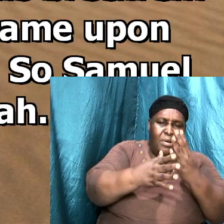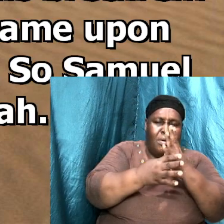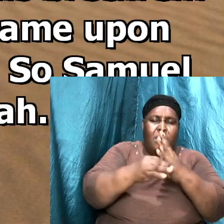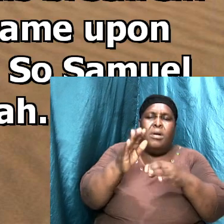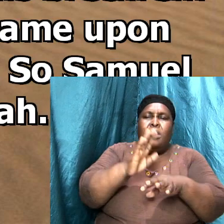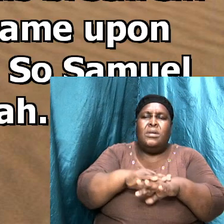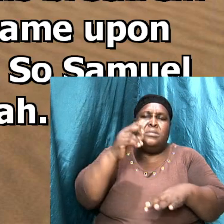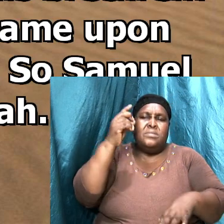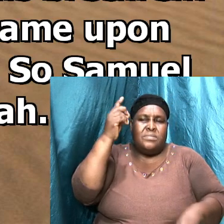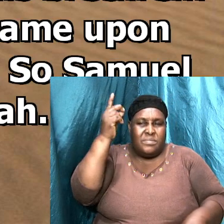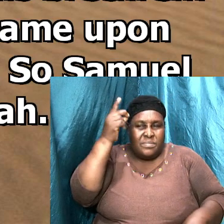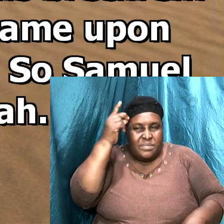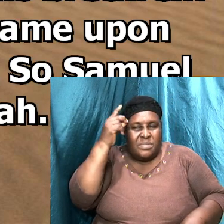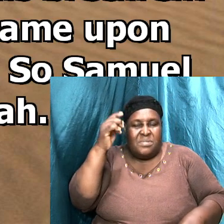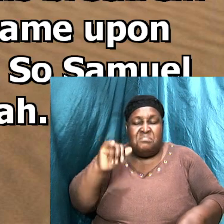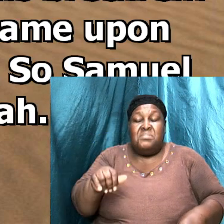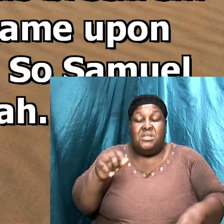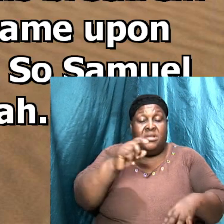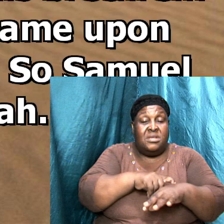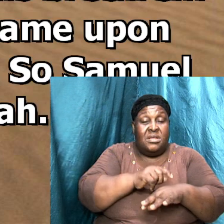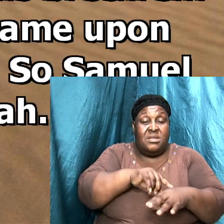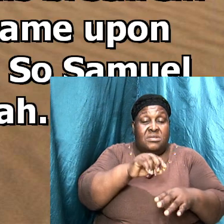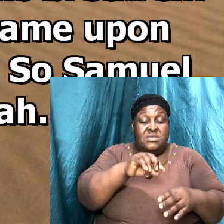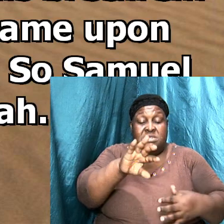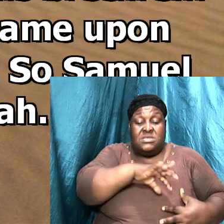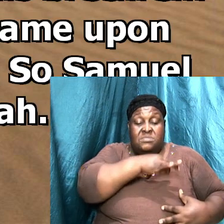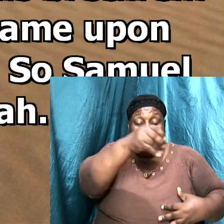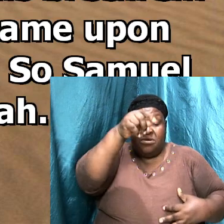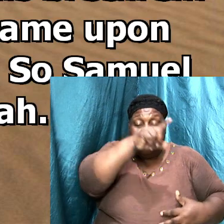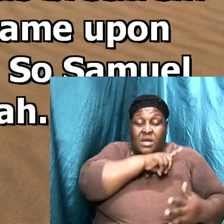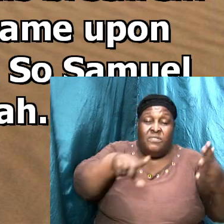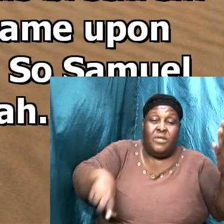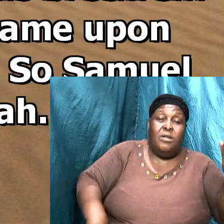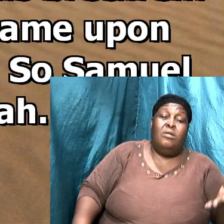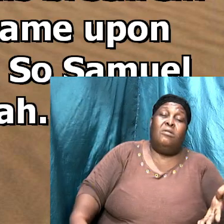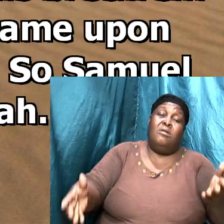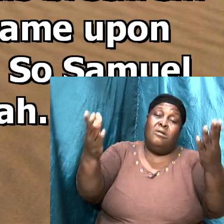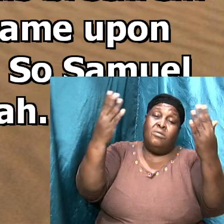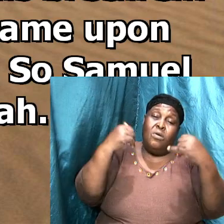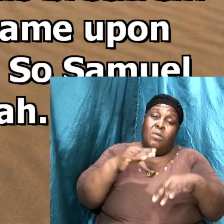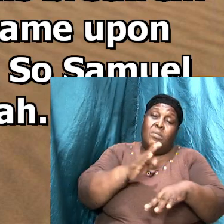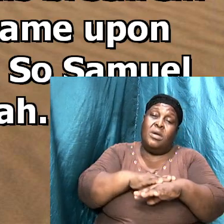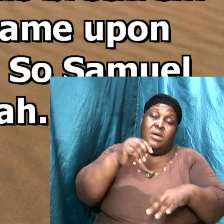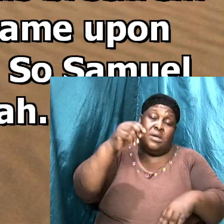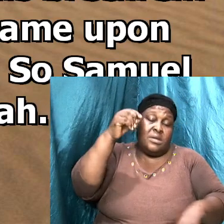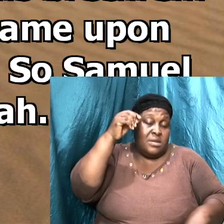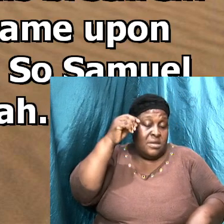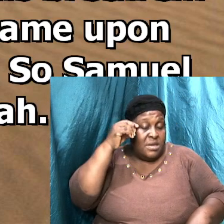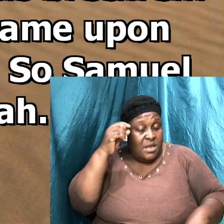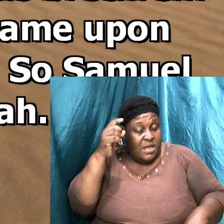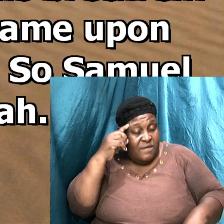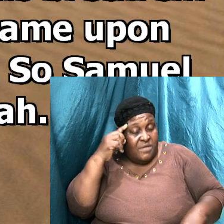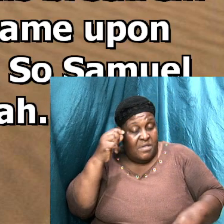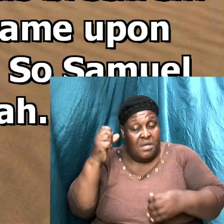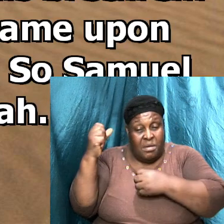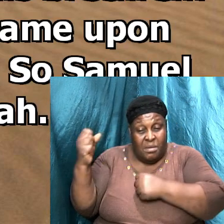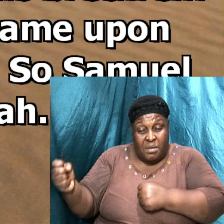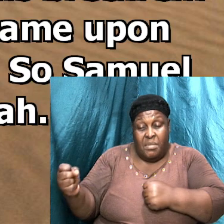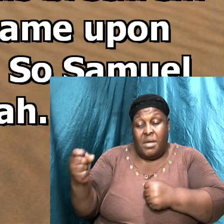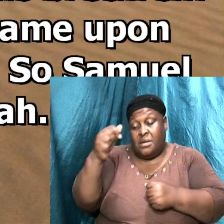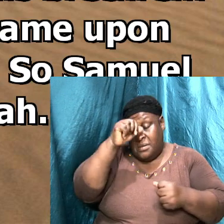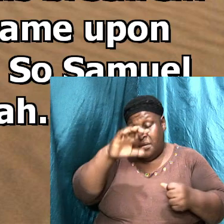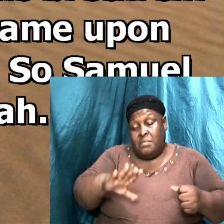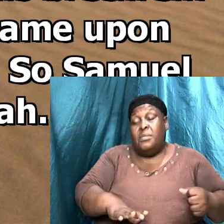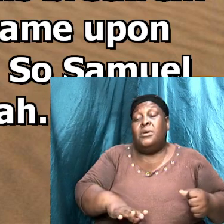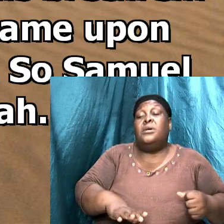Spirit of the Lord came upon him. So, he was a man of war, a mighty man of war, and it was because of the